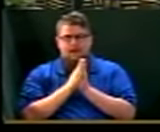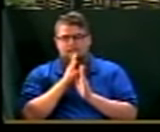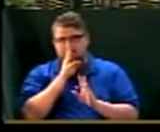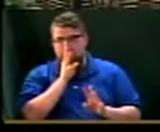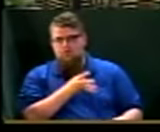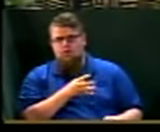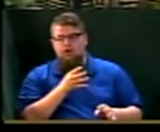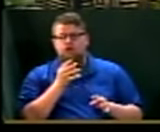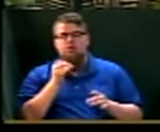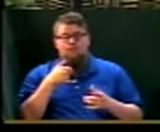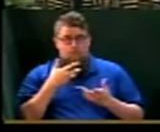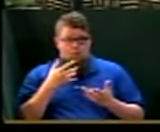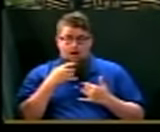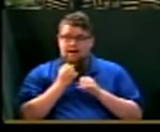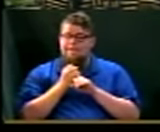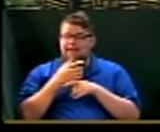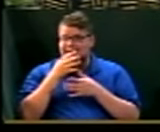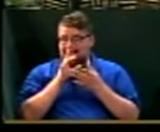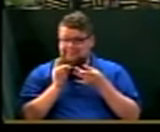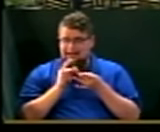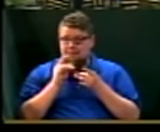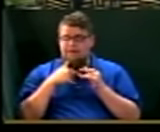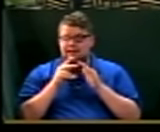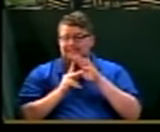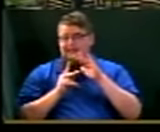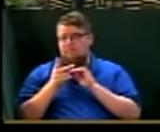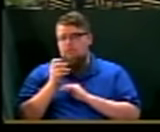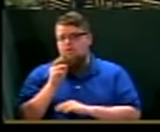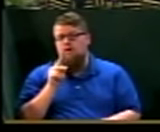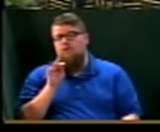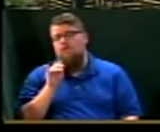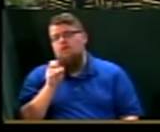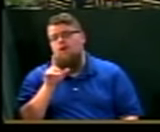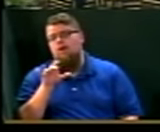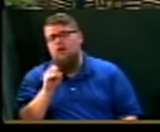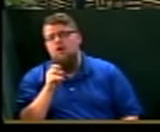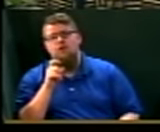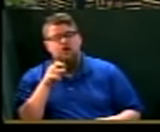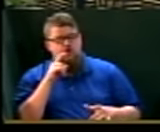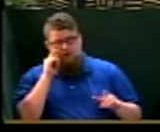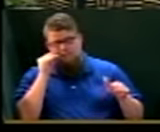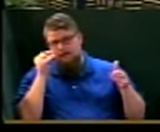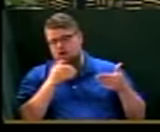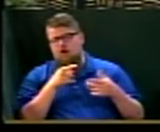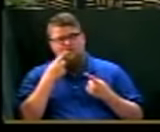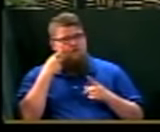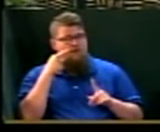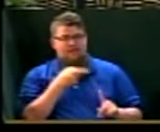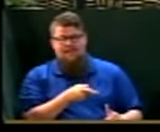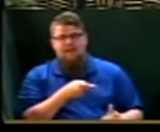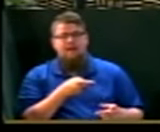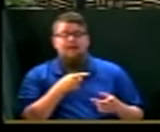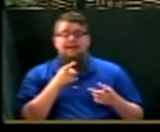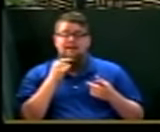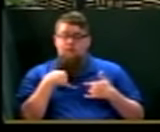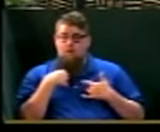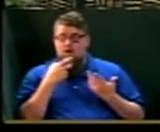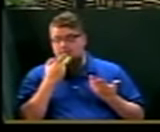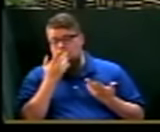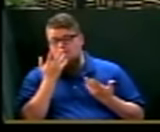think if we want to make a statement on the kindergarten portfolio, that it should be targeted to that. And if we want to